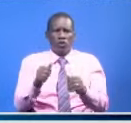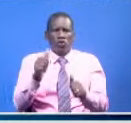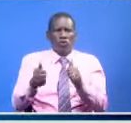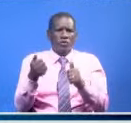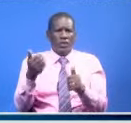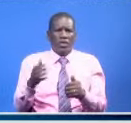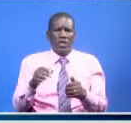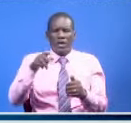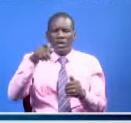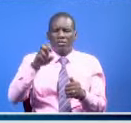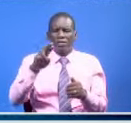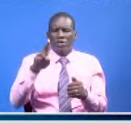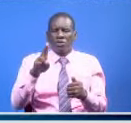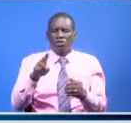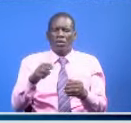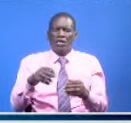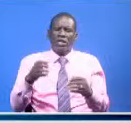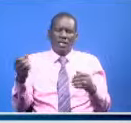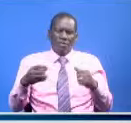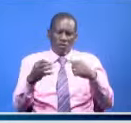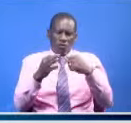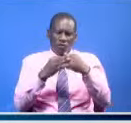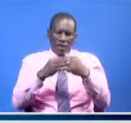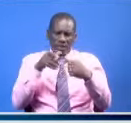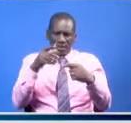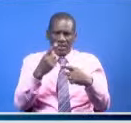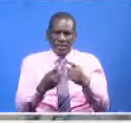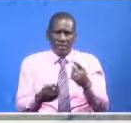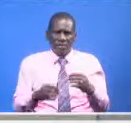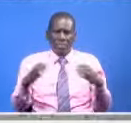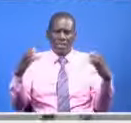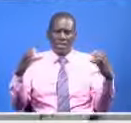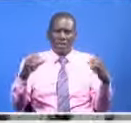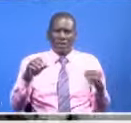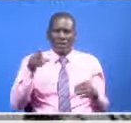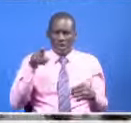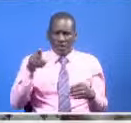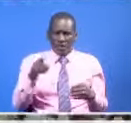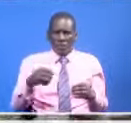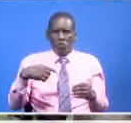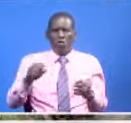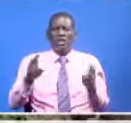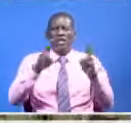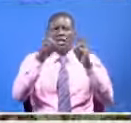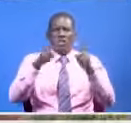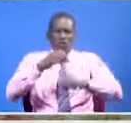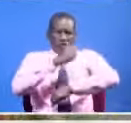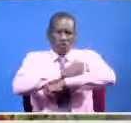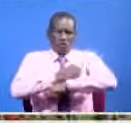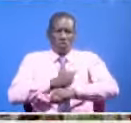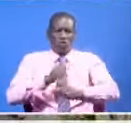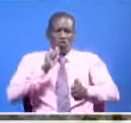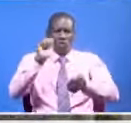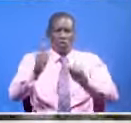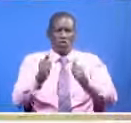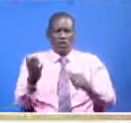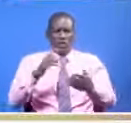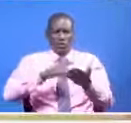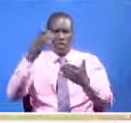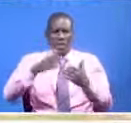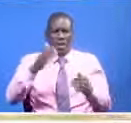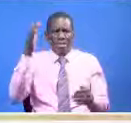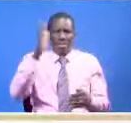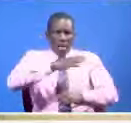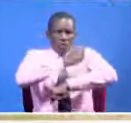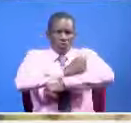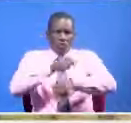Peru later in August this year. Team Kimuron, who won the international schools event held in Nairobi last weekend, returned to school today